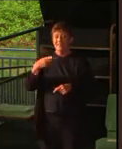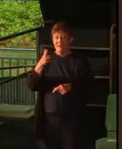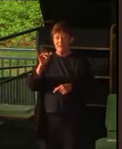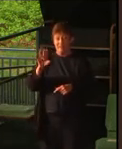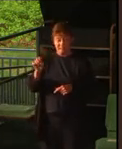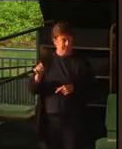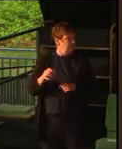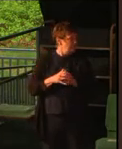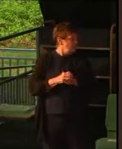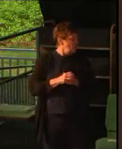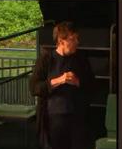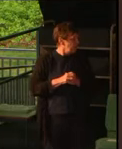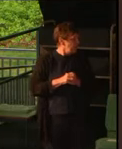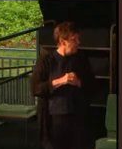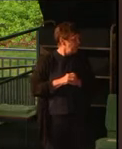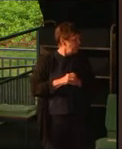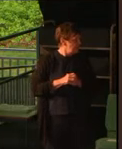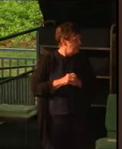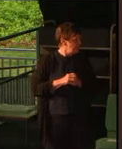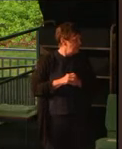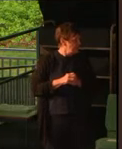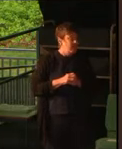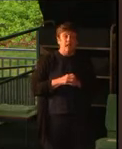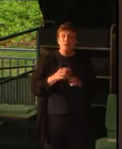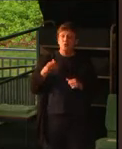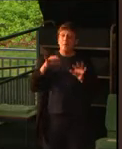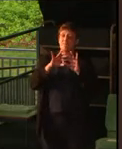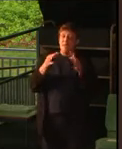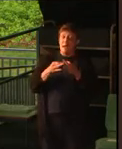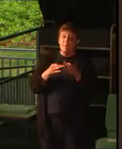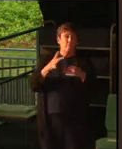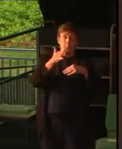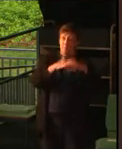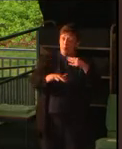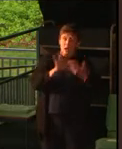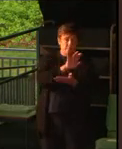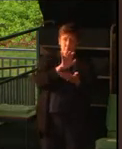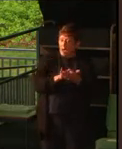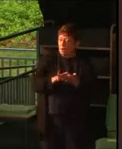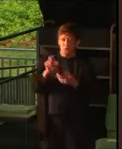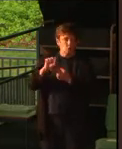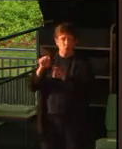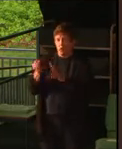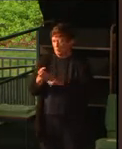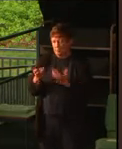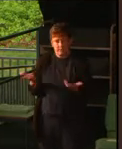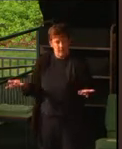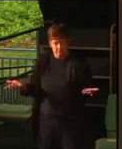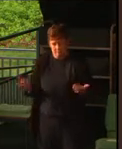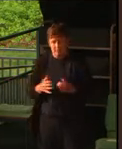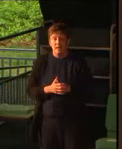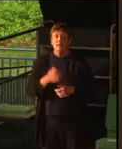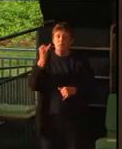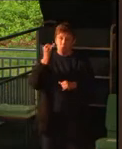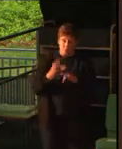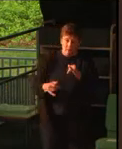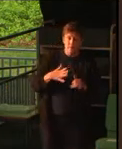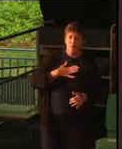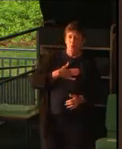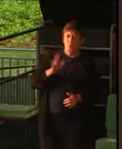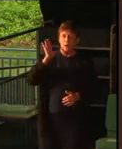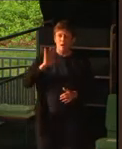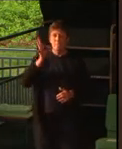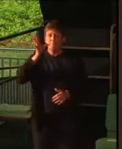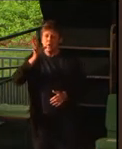extended families by blood, marriage, or circumstance. And finally, to my late mother for